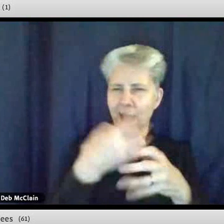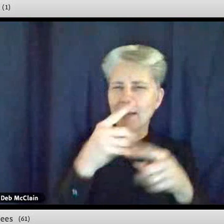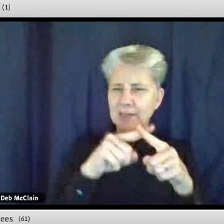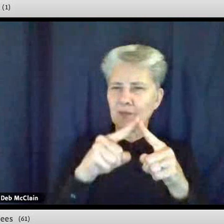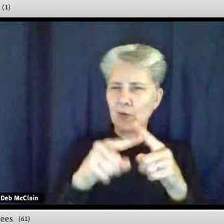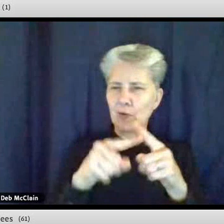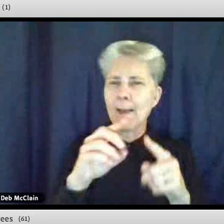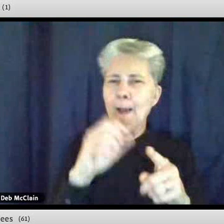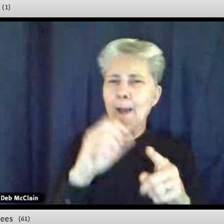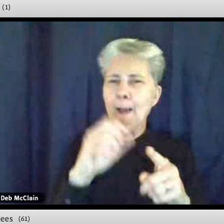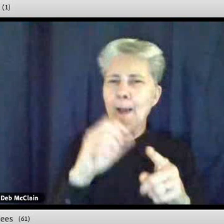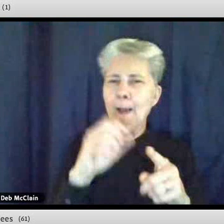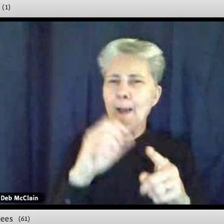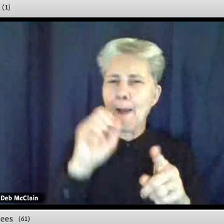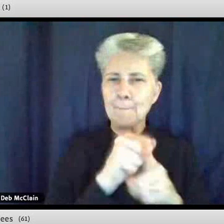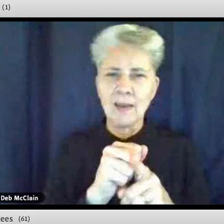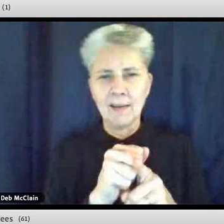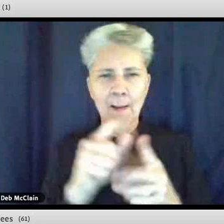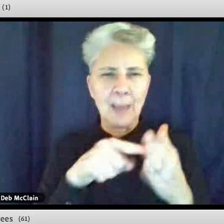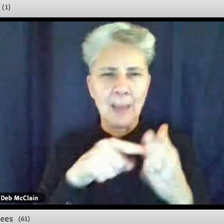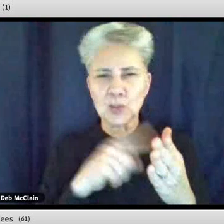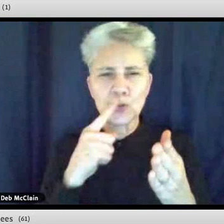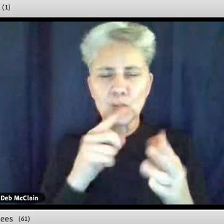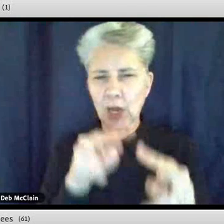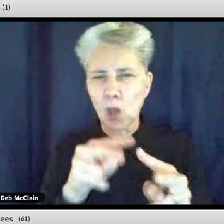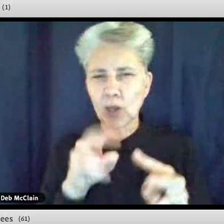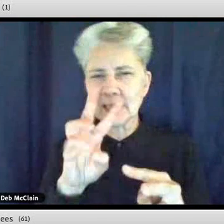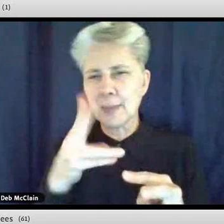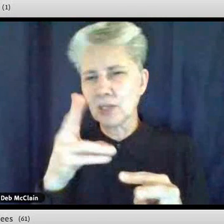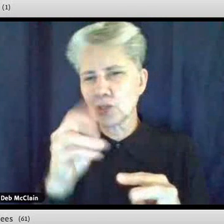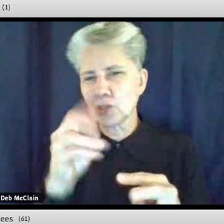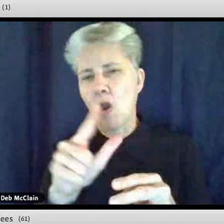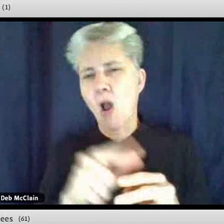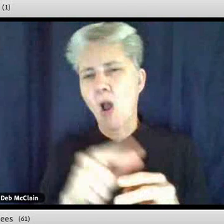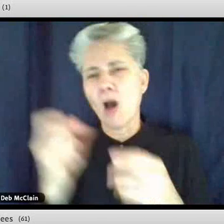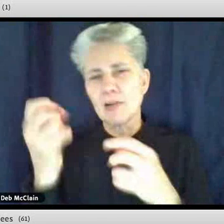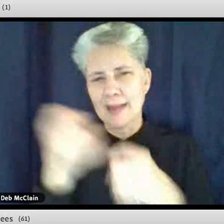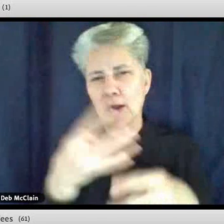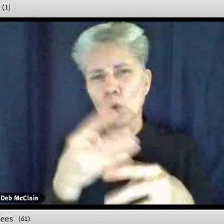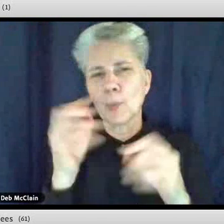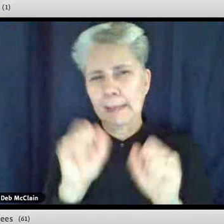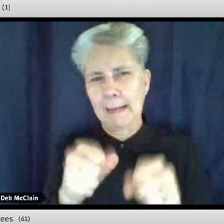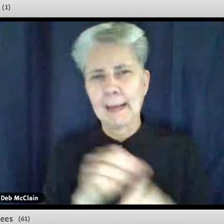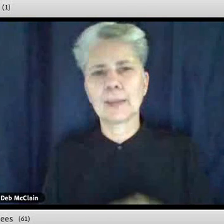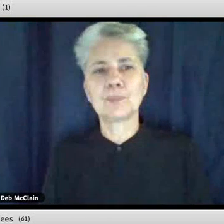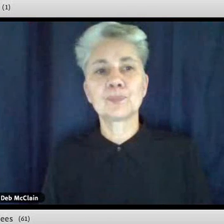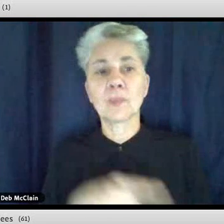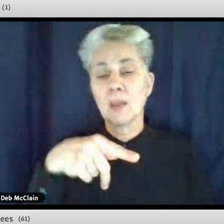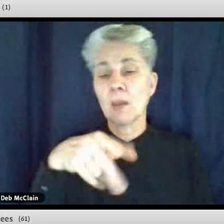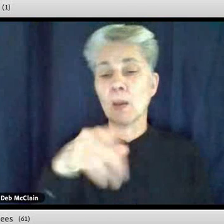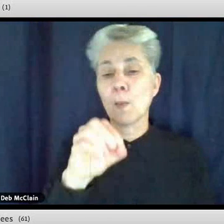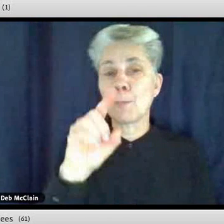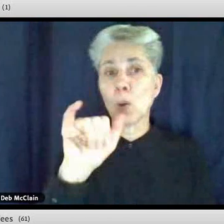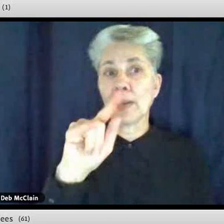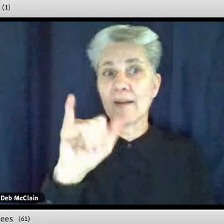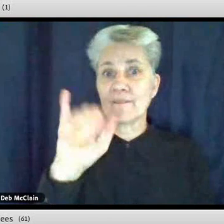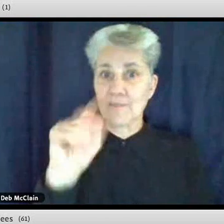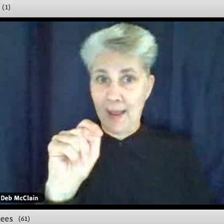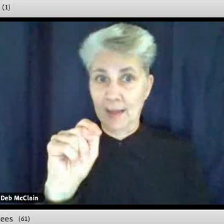coronavirus, not a good idea. So there's like a ton of different Mythbusters that you can look at through the World Health Organization, and they're